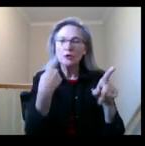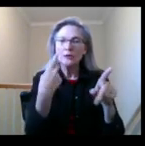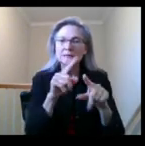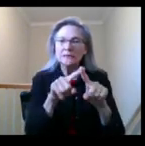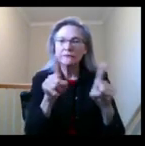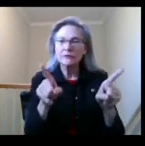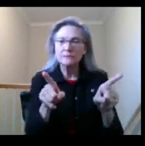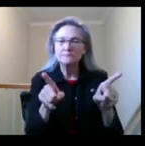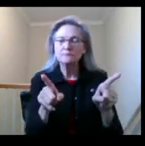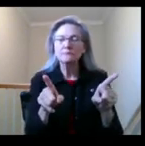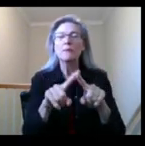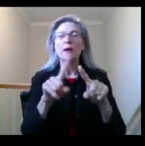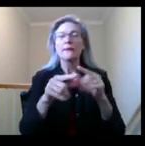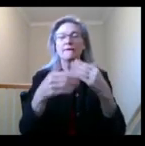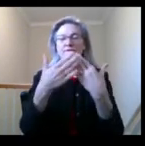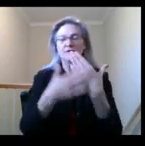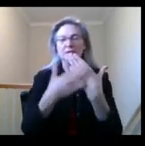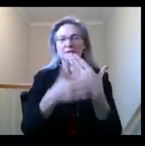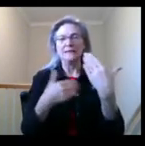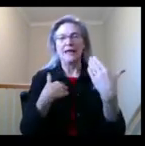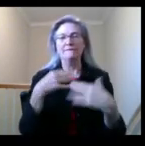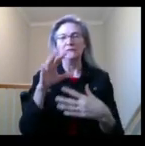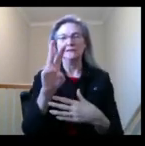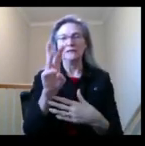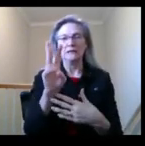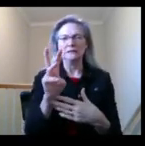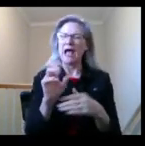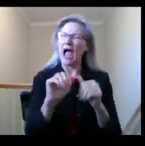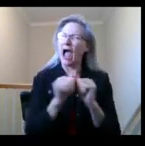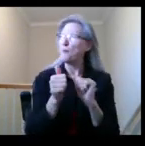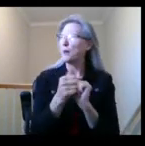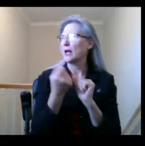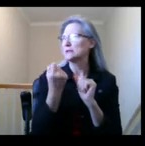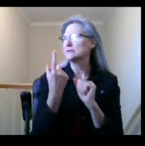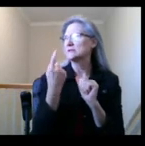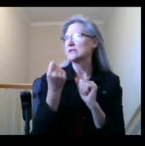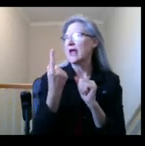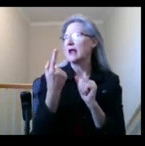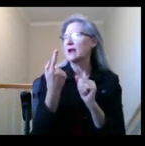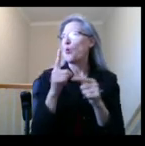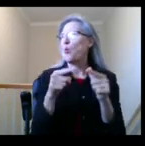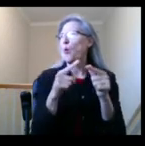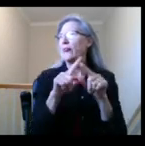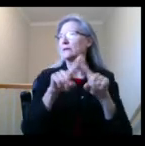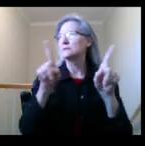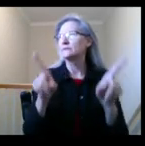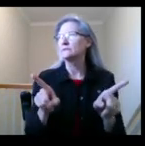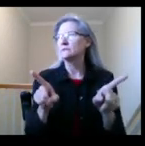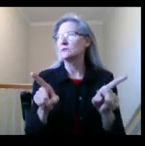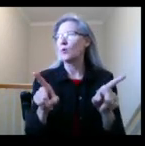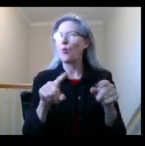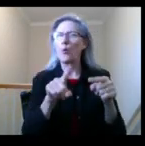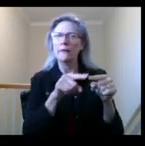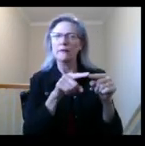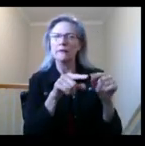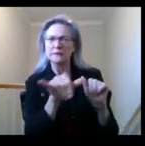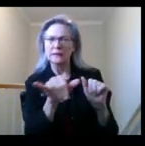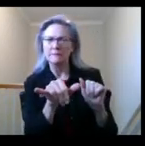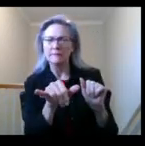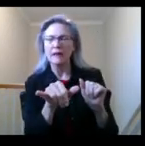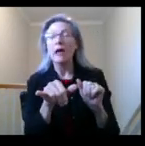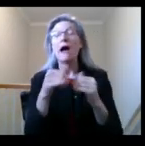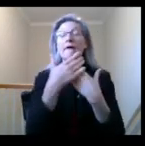the faces here, they both have 6. So how am I going to understand when they are different? A face